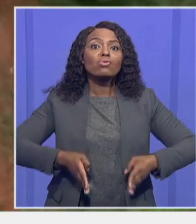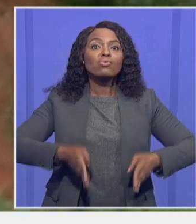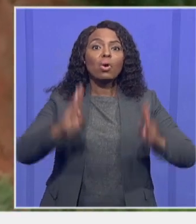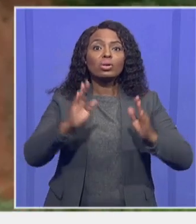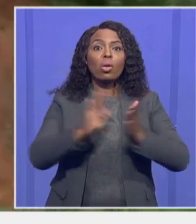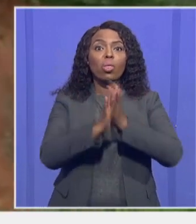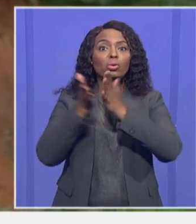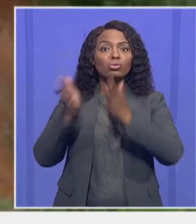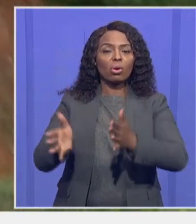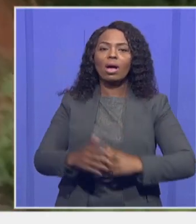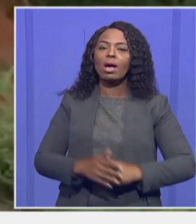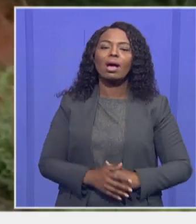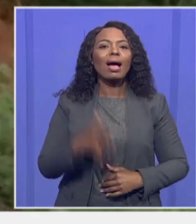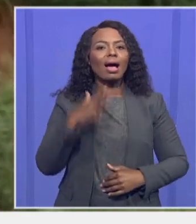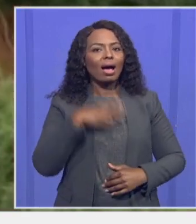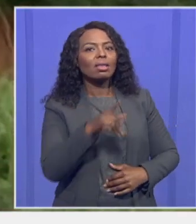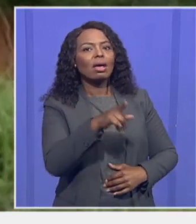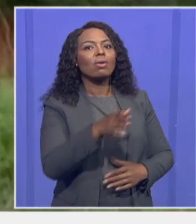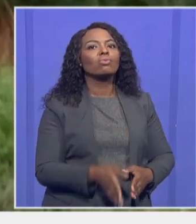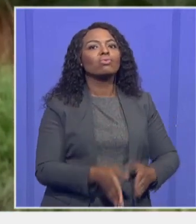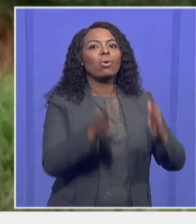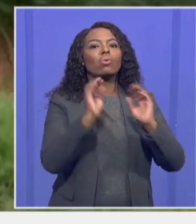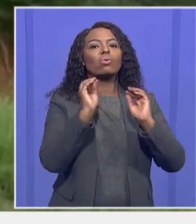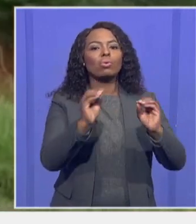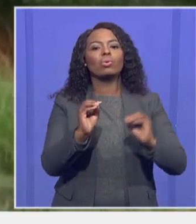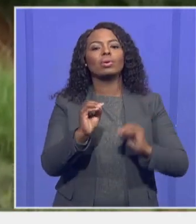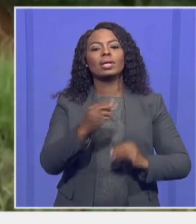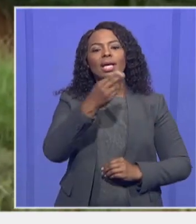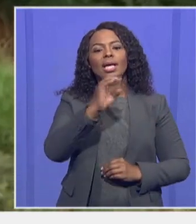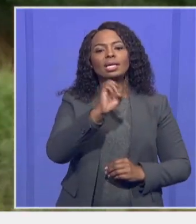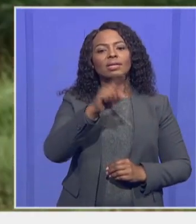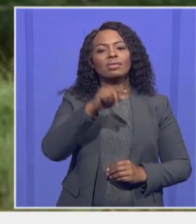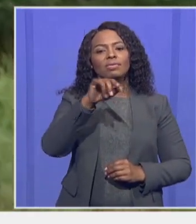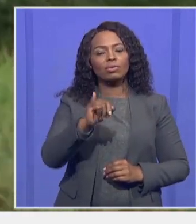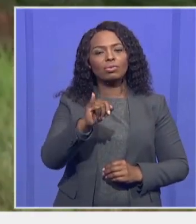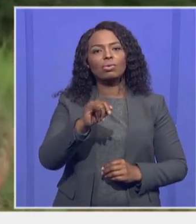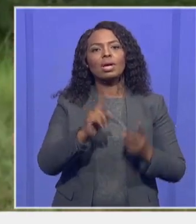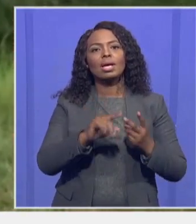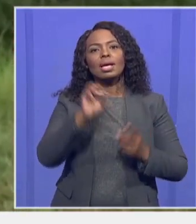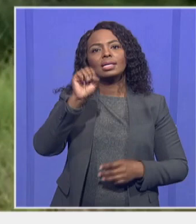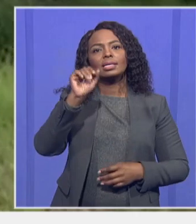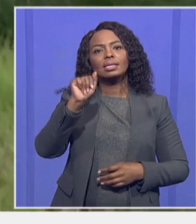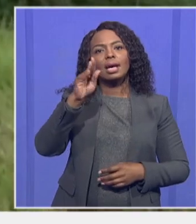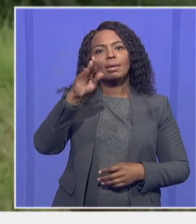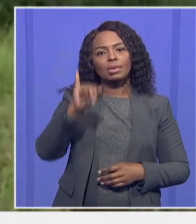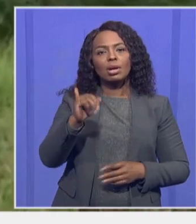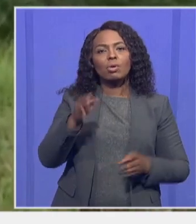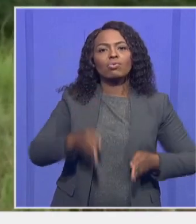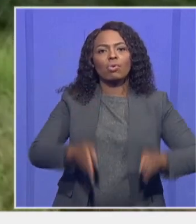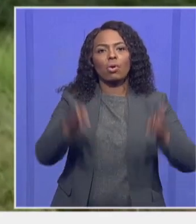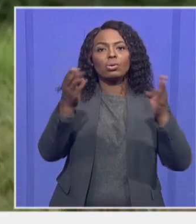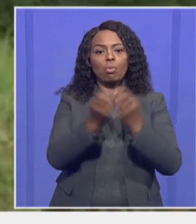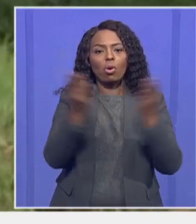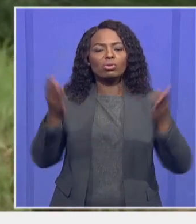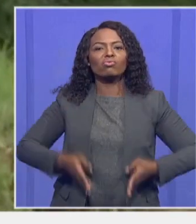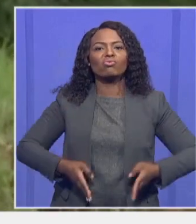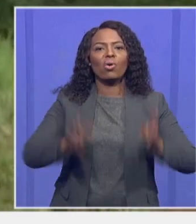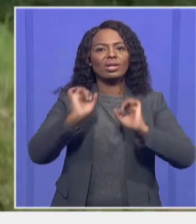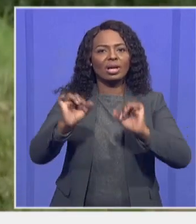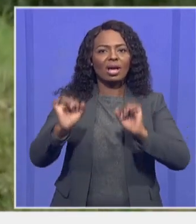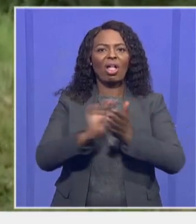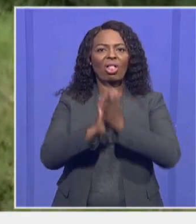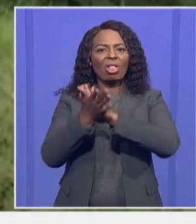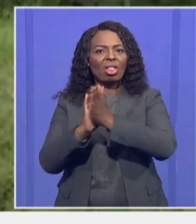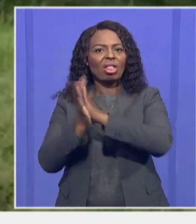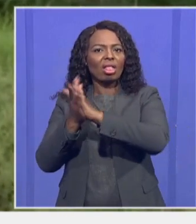badly damaged. We understand that in his view, on the Sabi road, many of these roads are badly damaged. They're